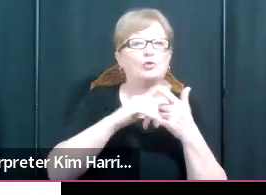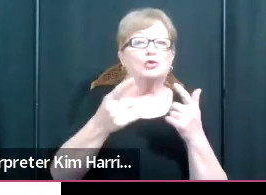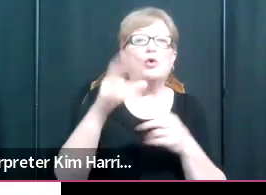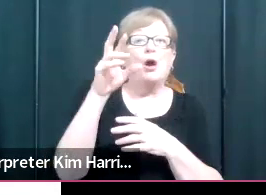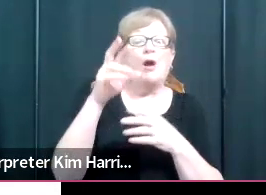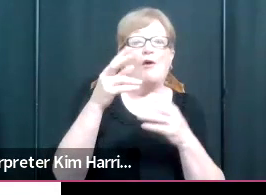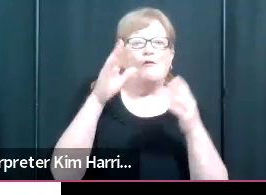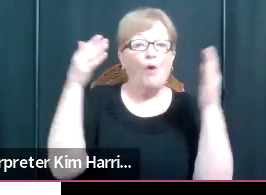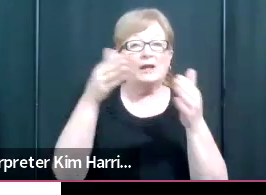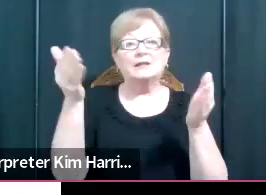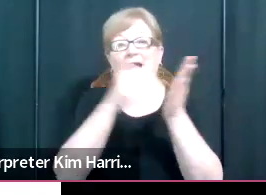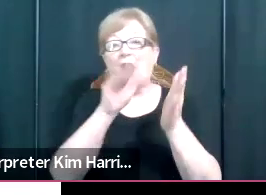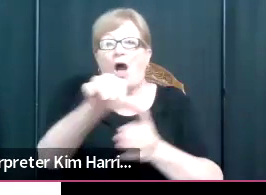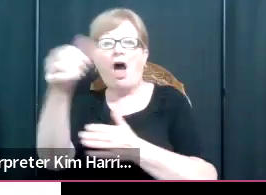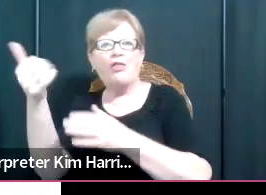And it